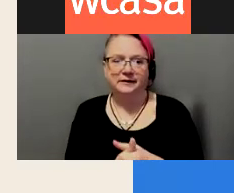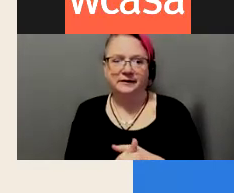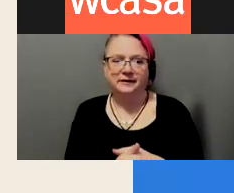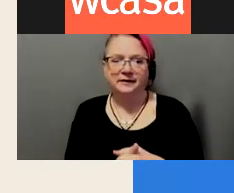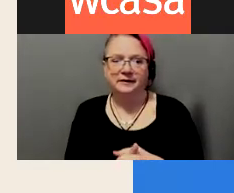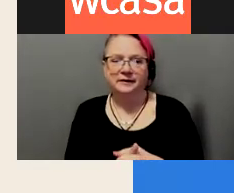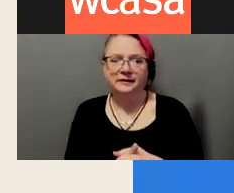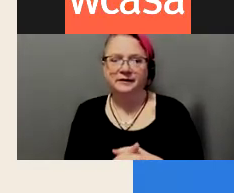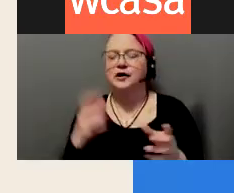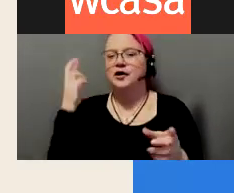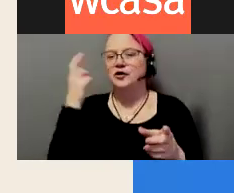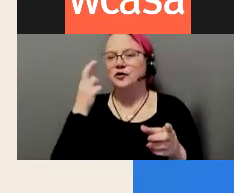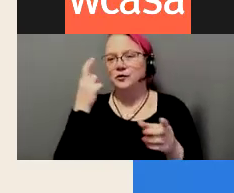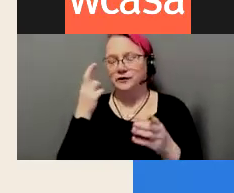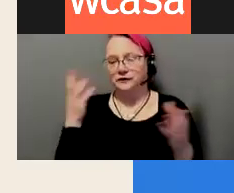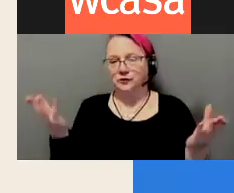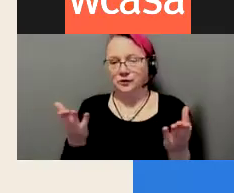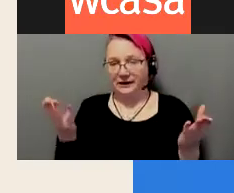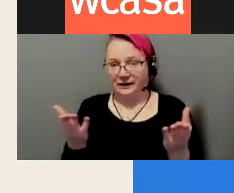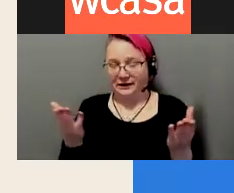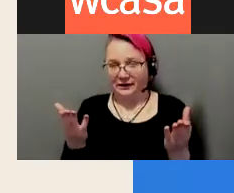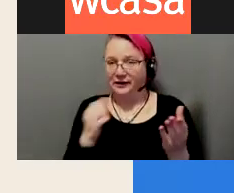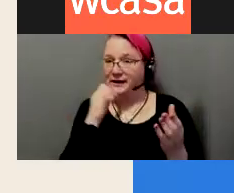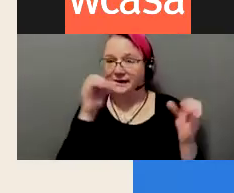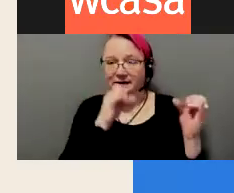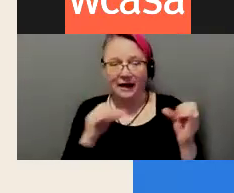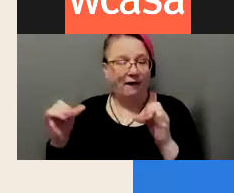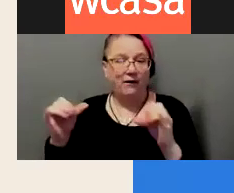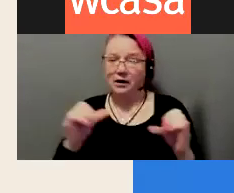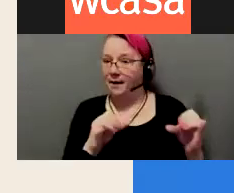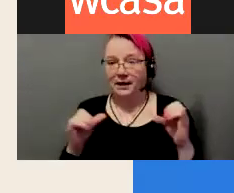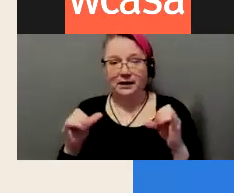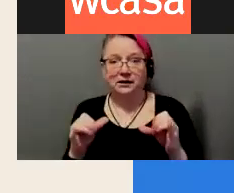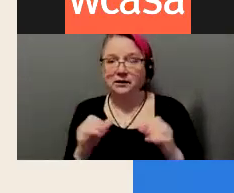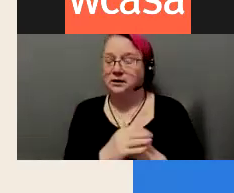that the reason we're here is it isn't uncommon. It isn't